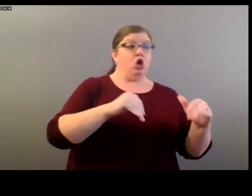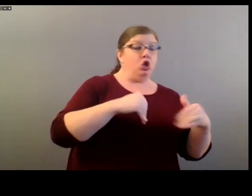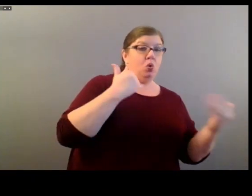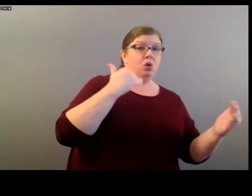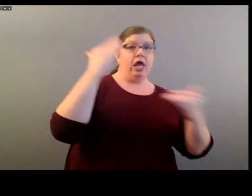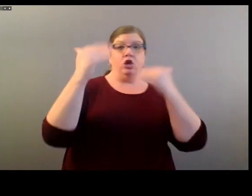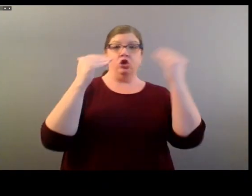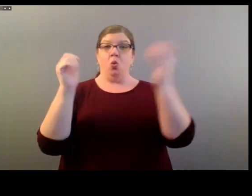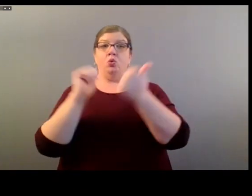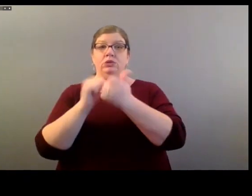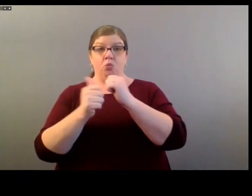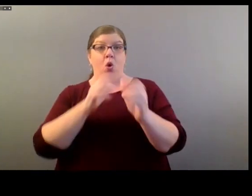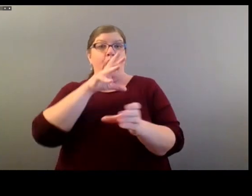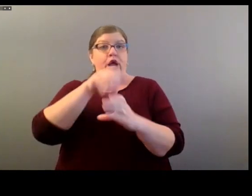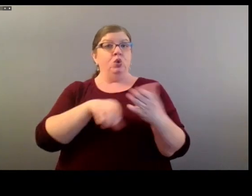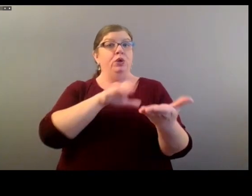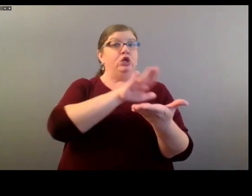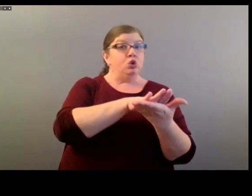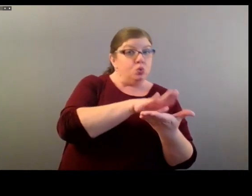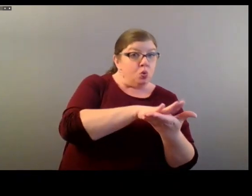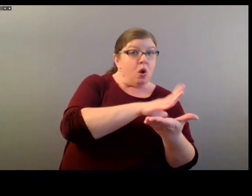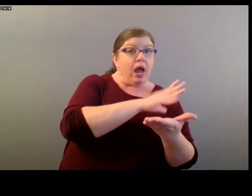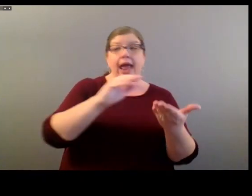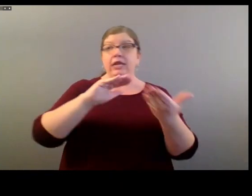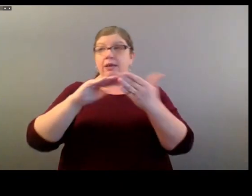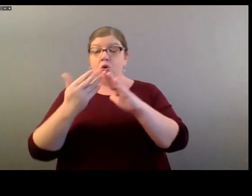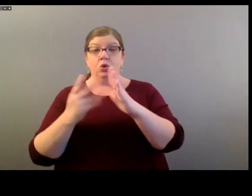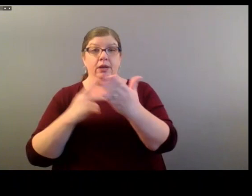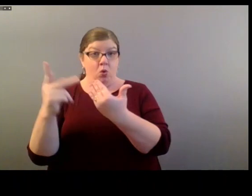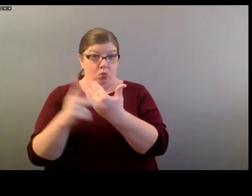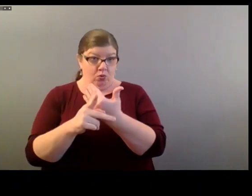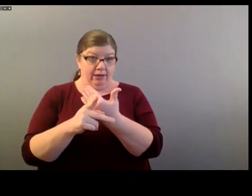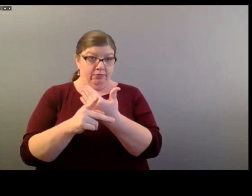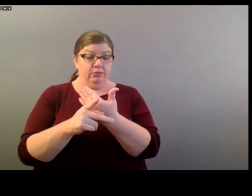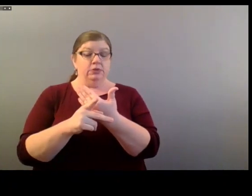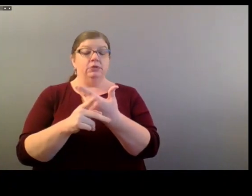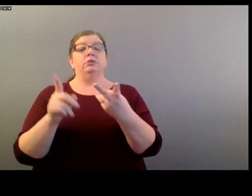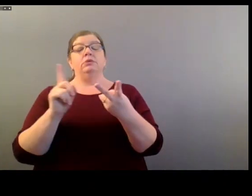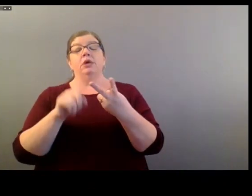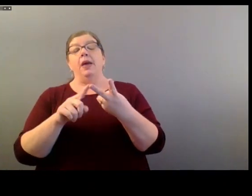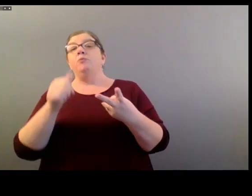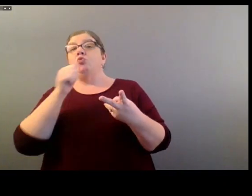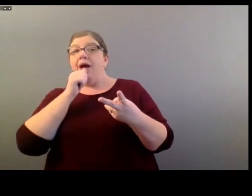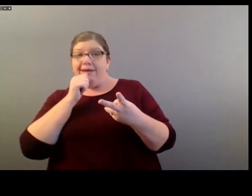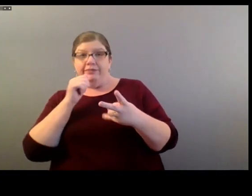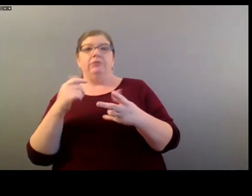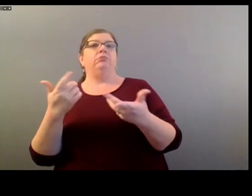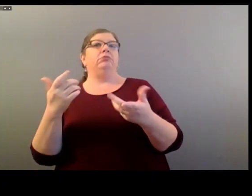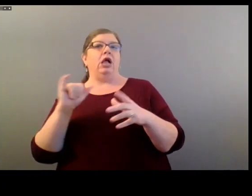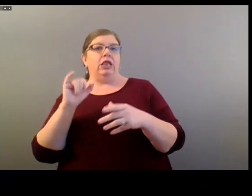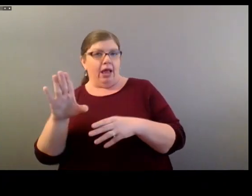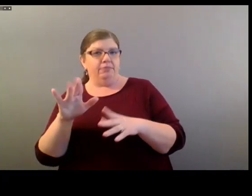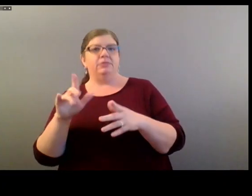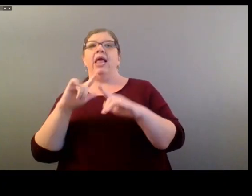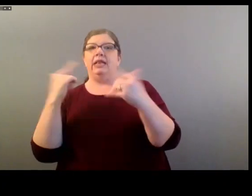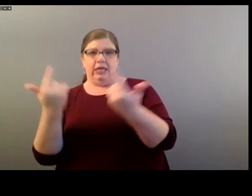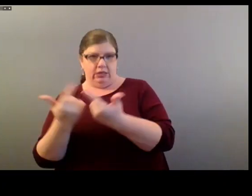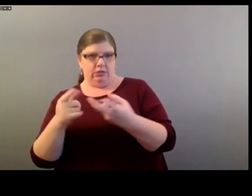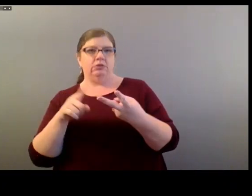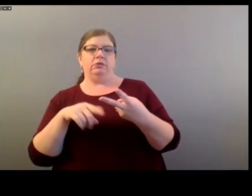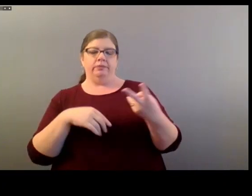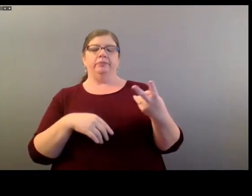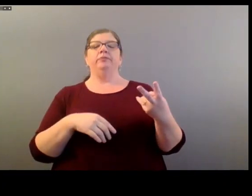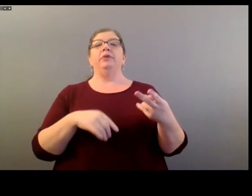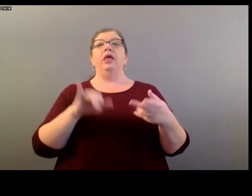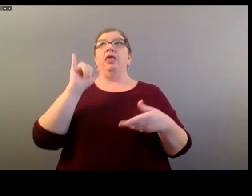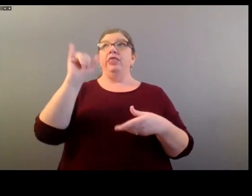including school and community-sponsored programs, privately organized clubs and leagues. This guidance is